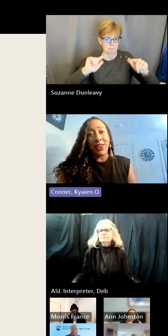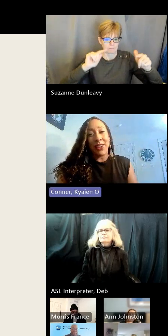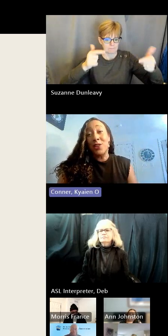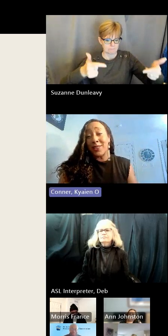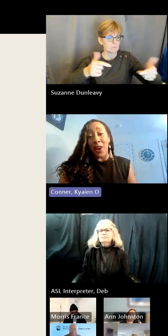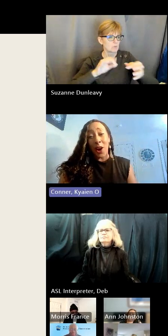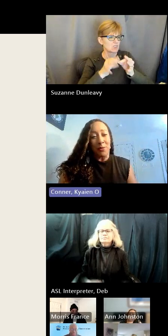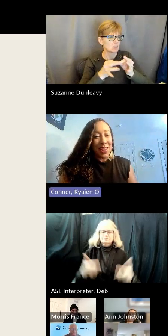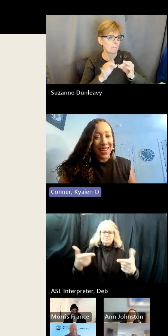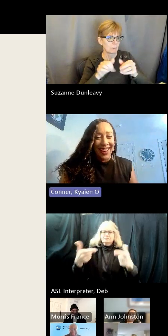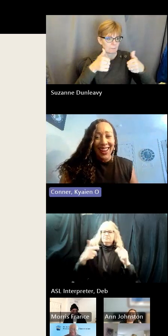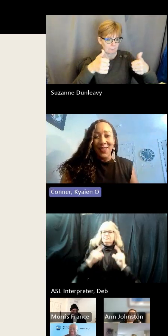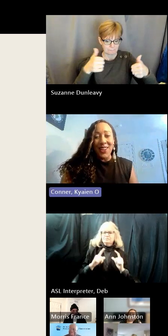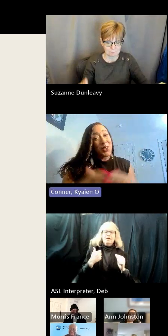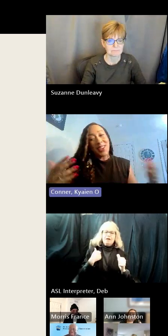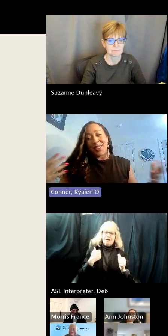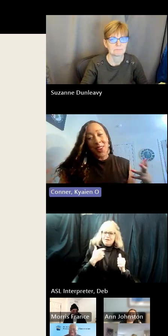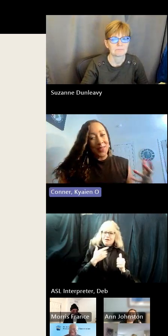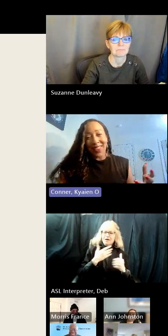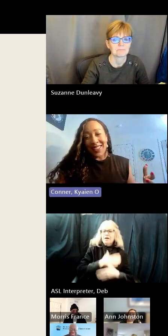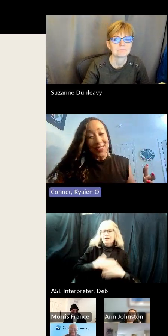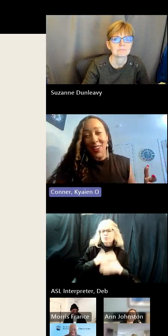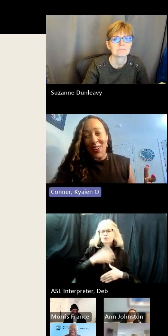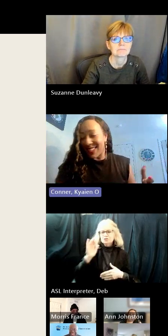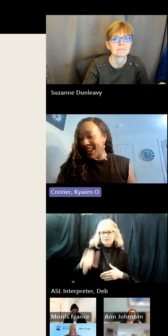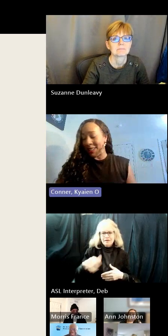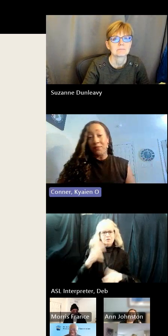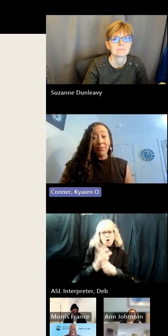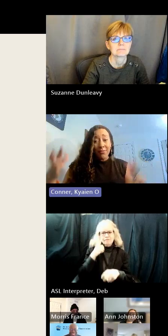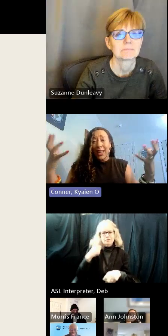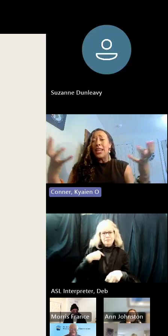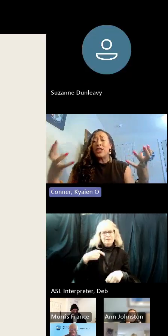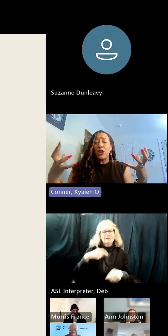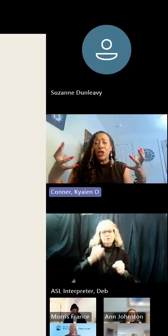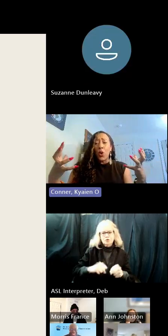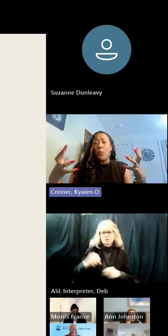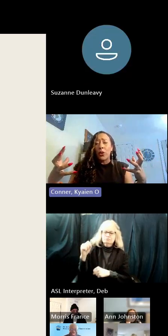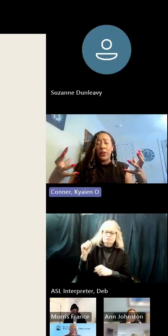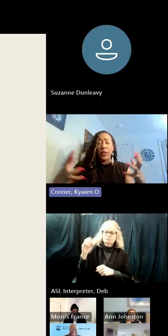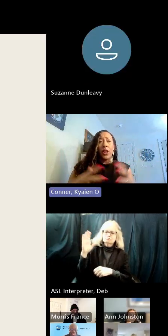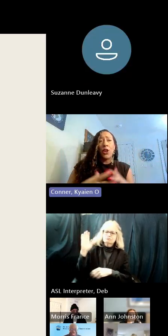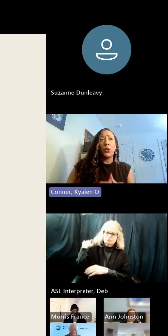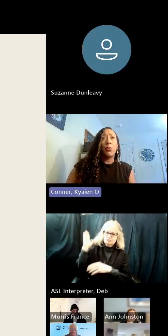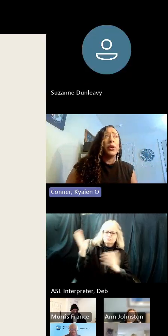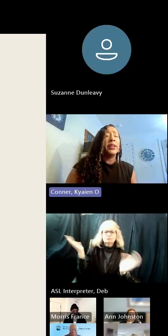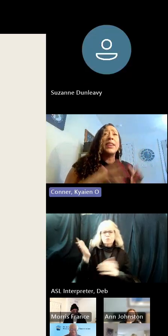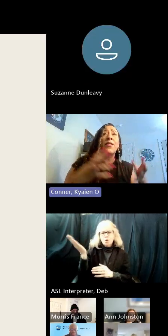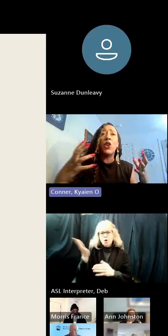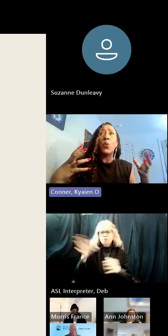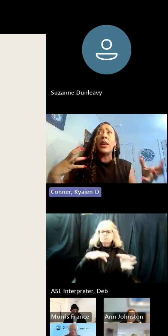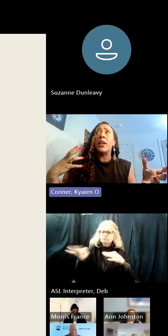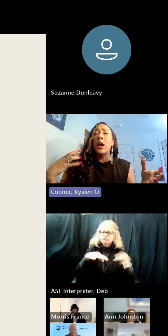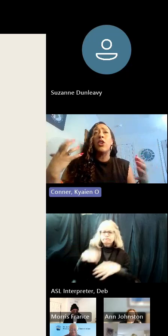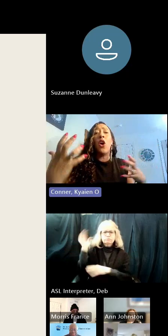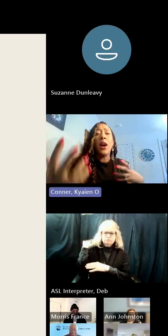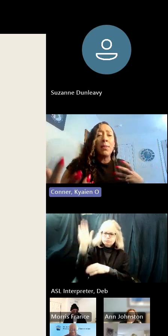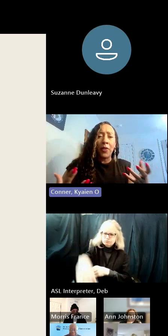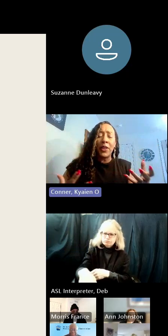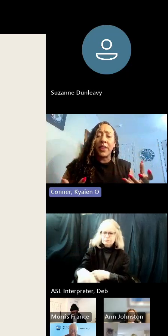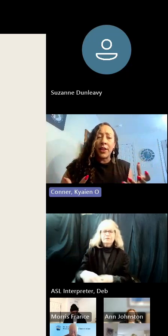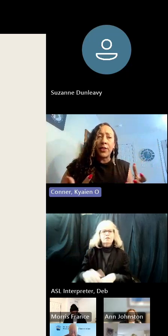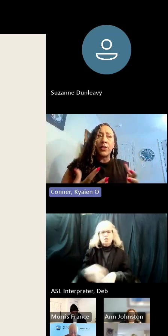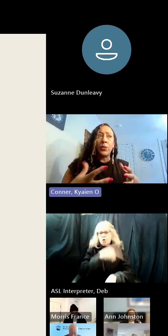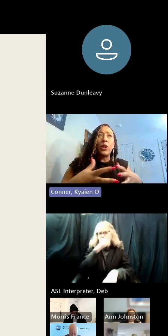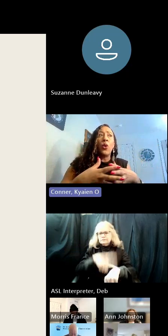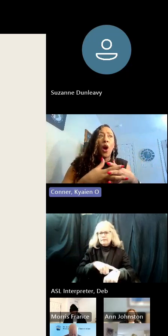you. I appreciate it. This is hard for me. We could talk about this for a long time. And it's also important. It's also important. And even though we talk